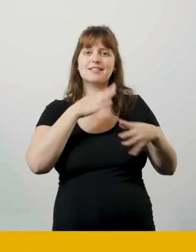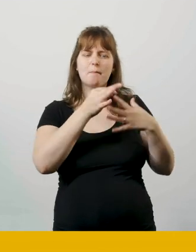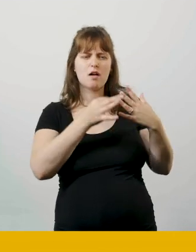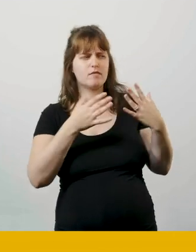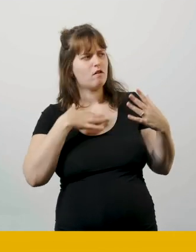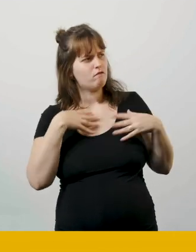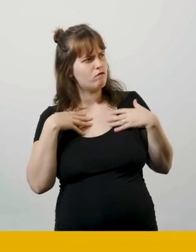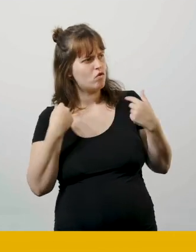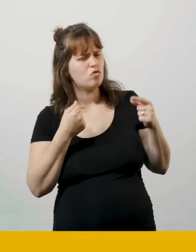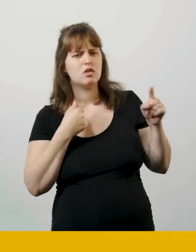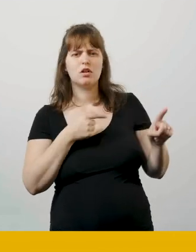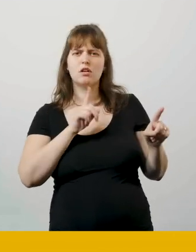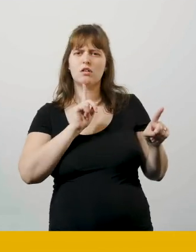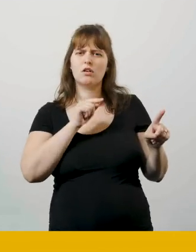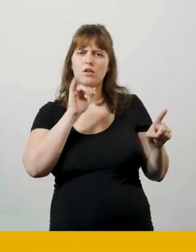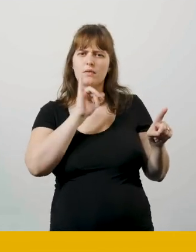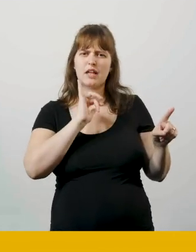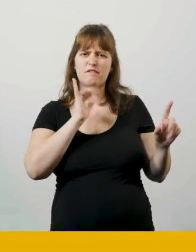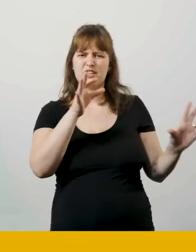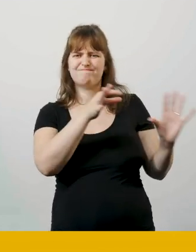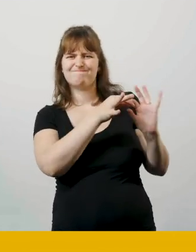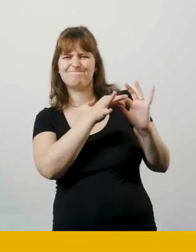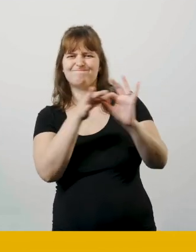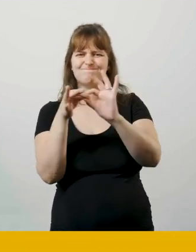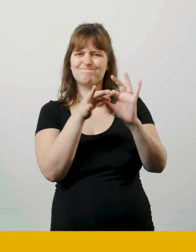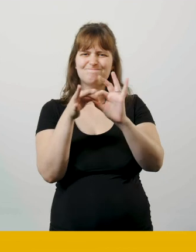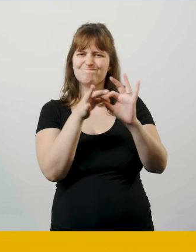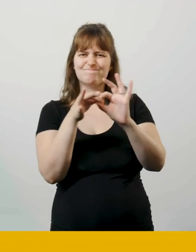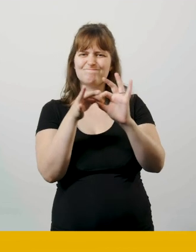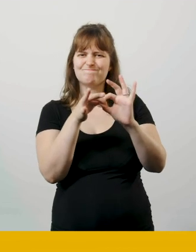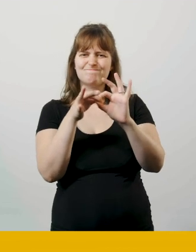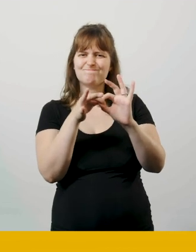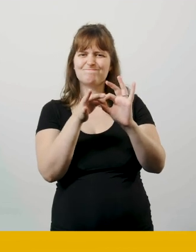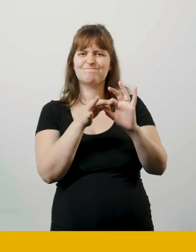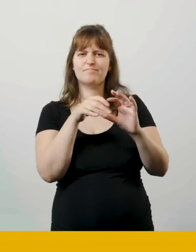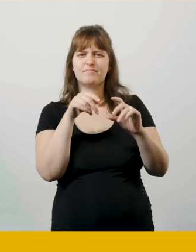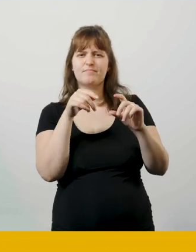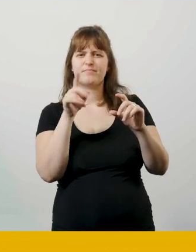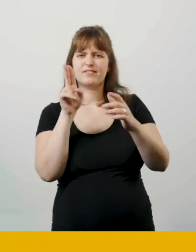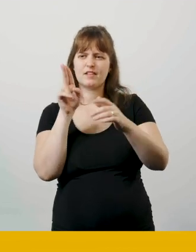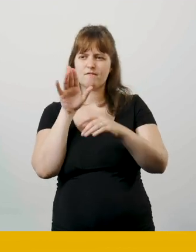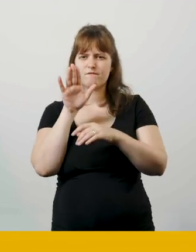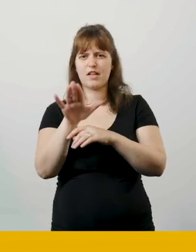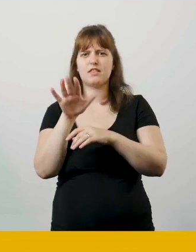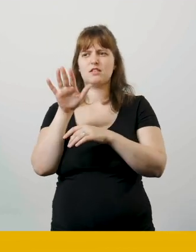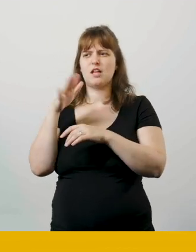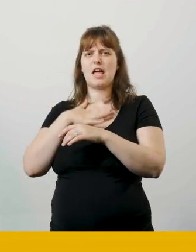are in a strong relationship with the characteristics, the